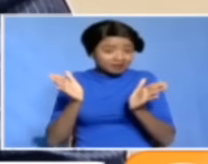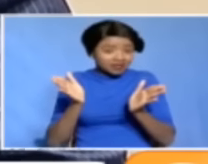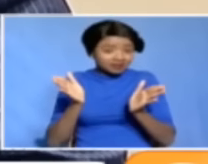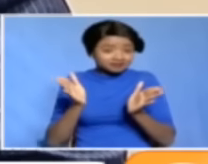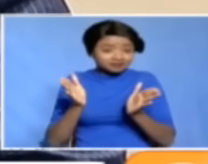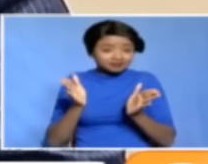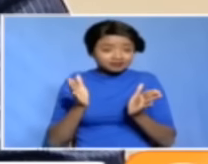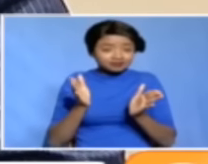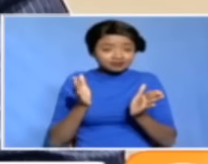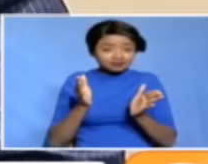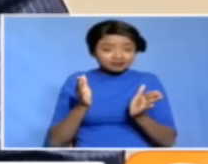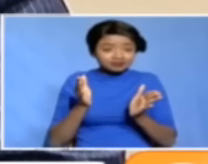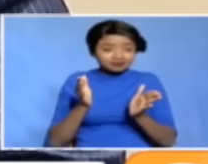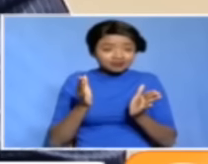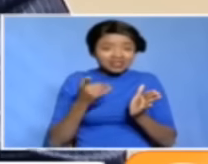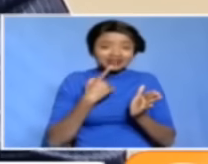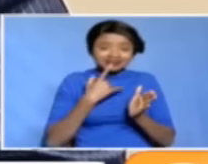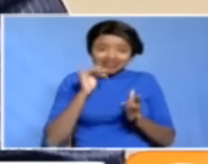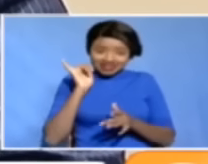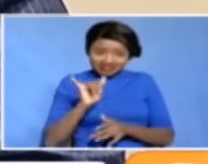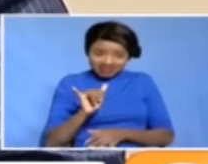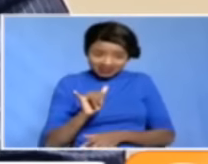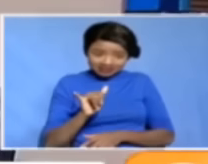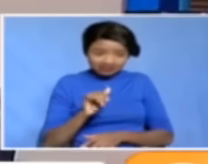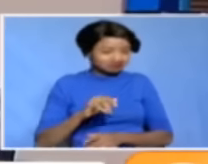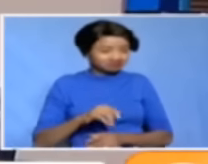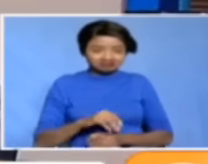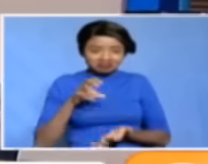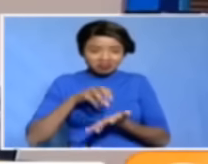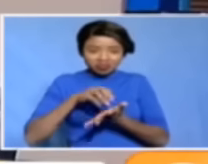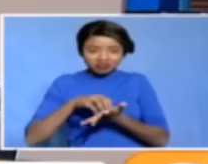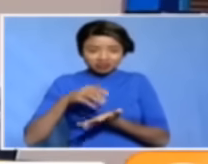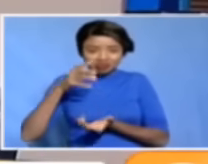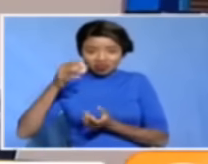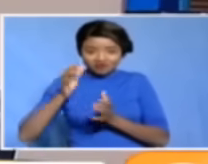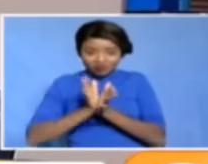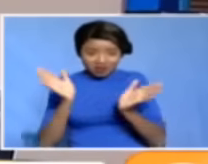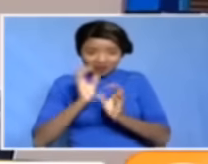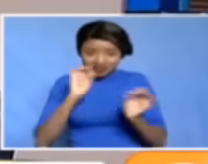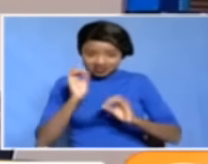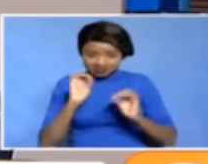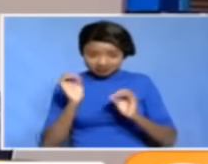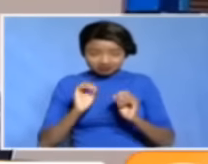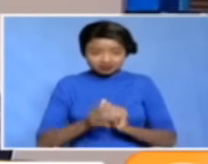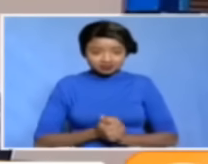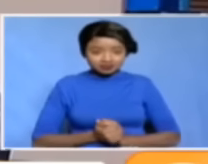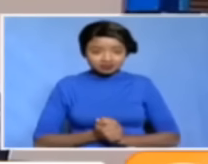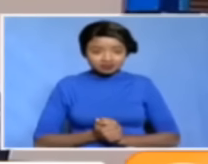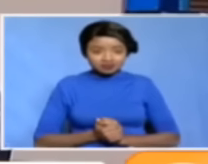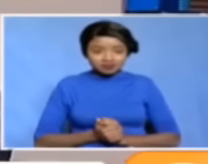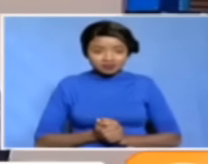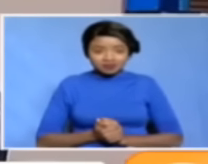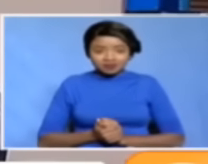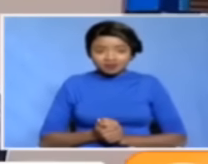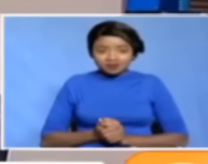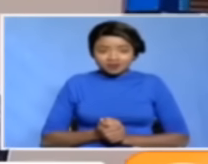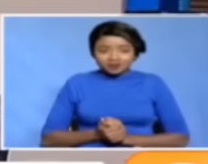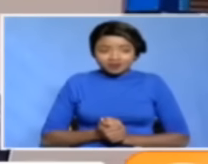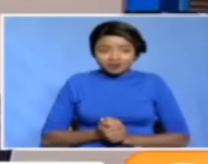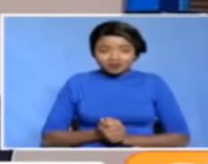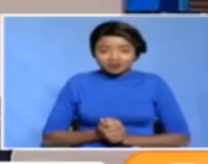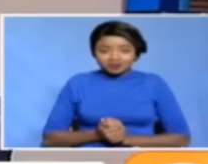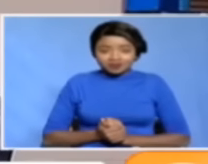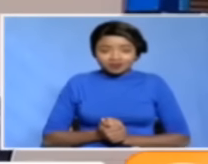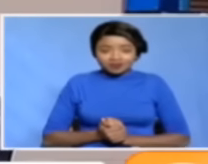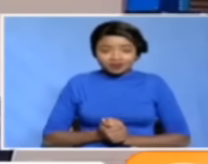said that is not the position of the party. He has, you've just said after David Murathe spoke this was, we can play that just for